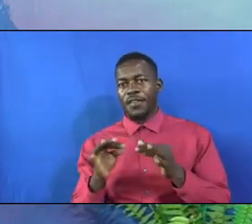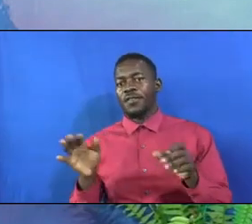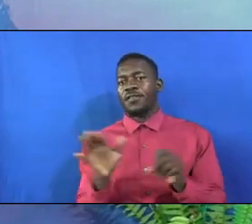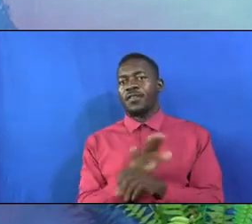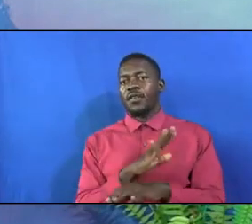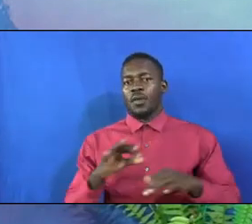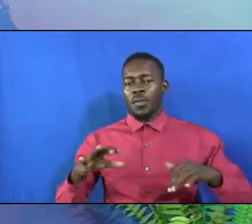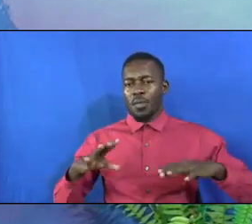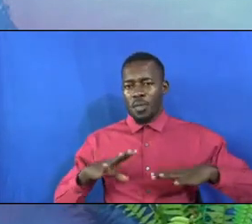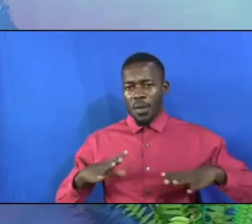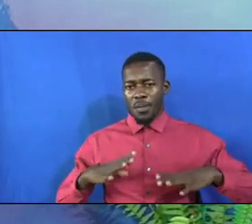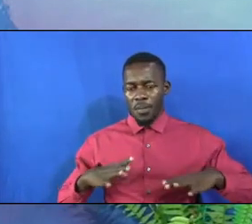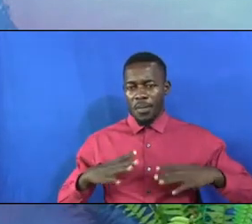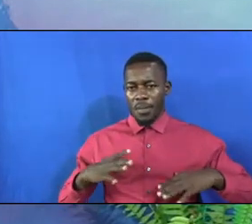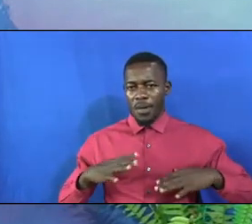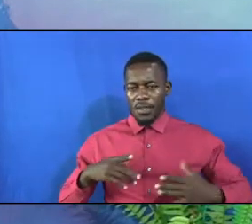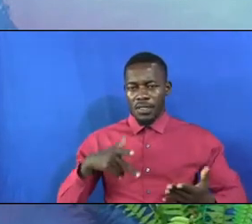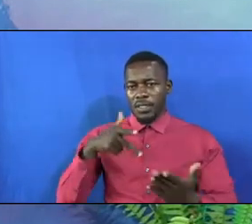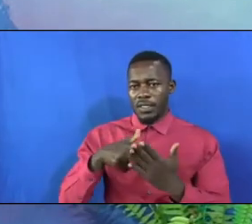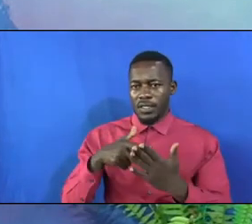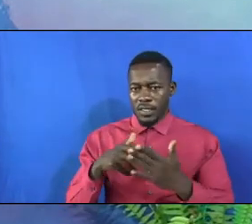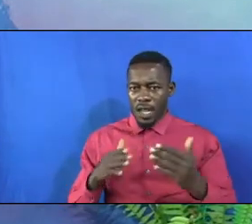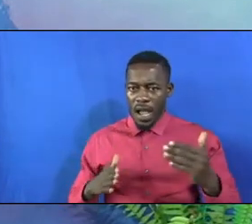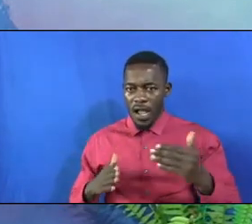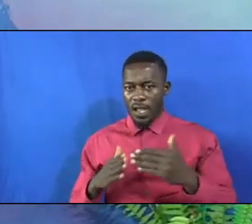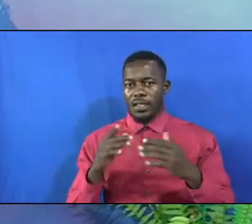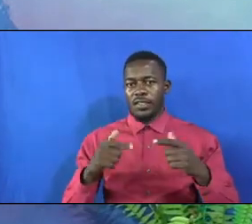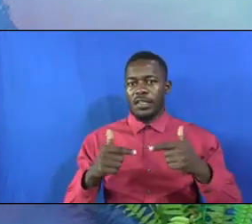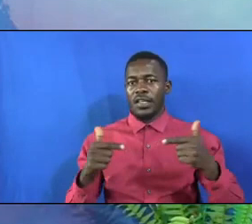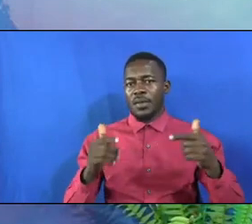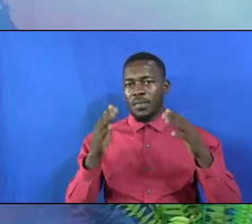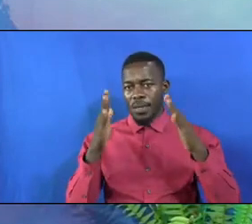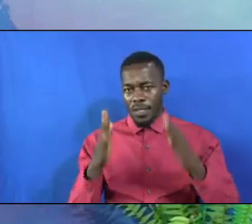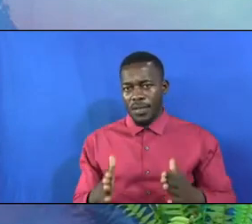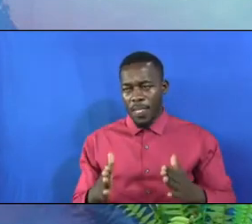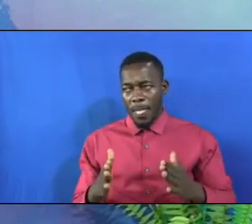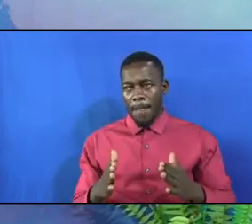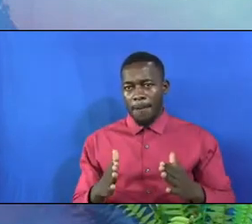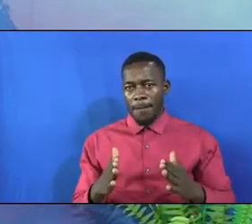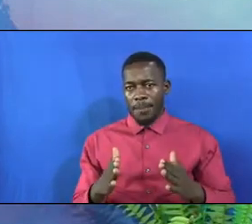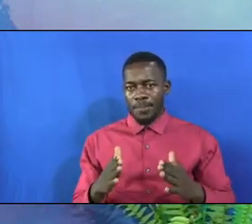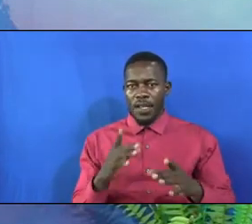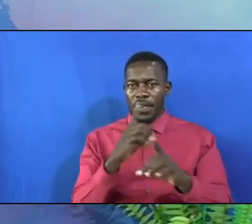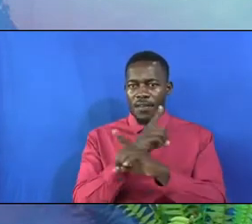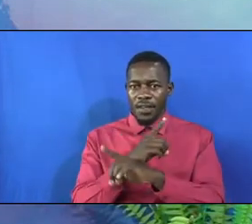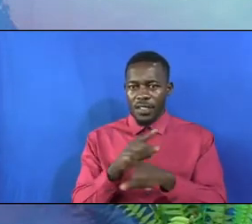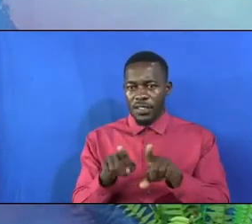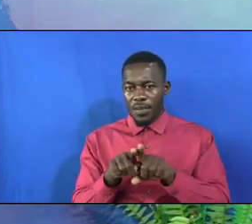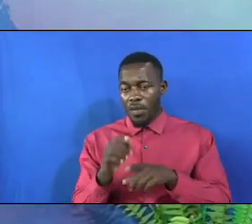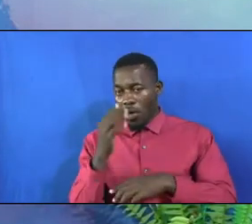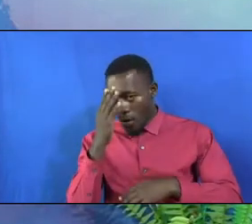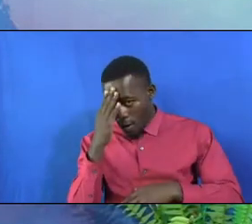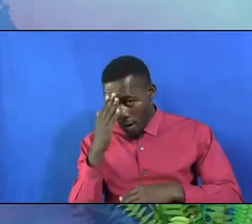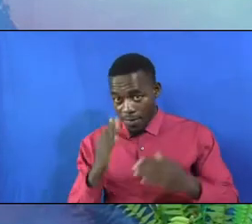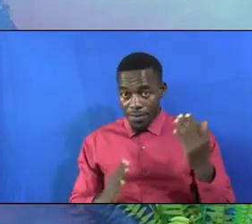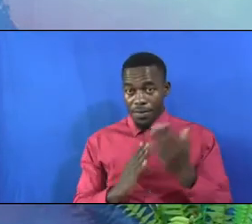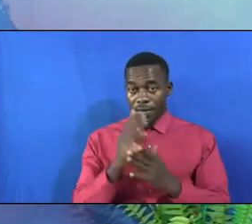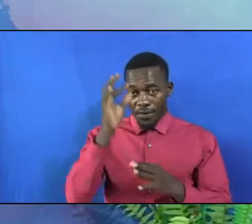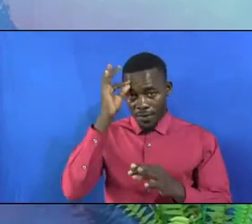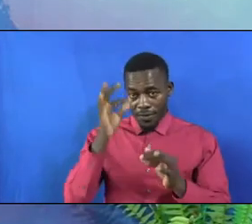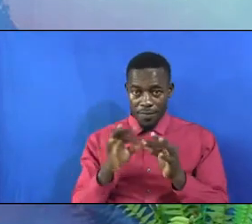to stand against the enemy, to defeat his purpose, and to honor him through their